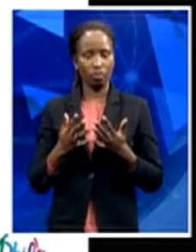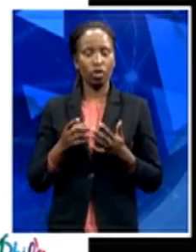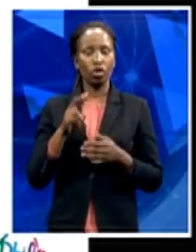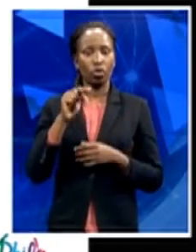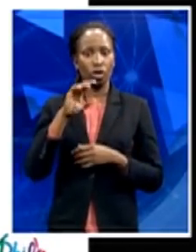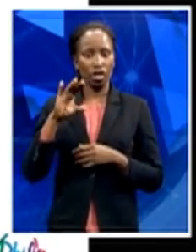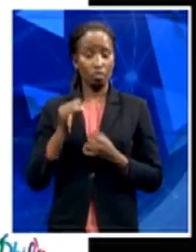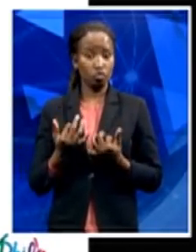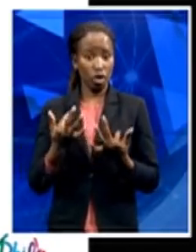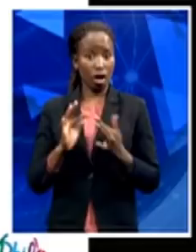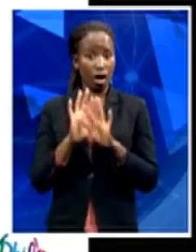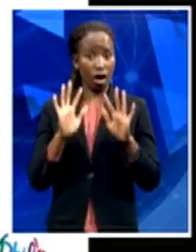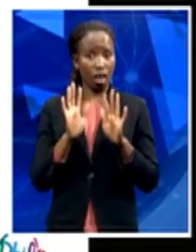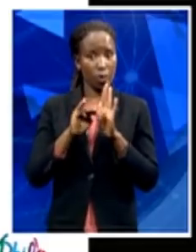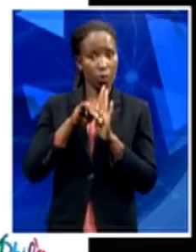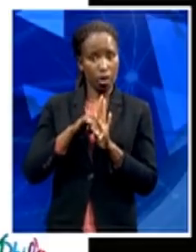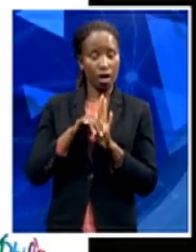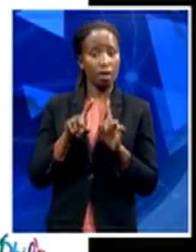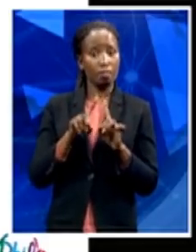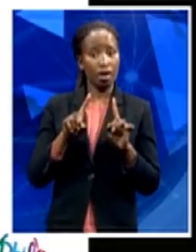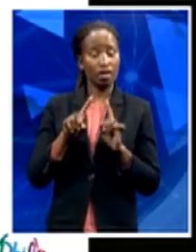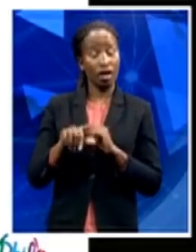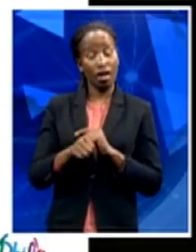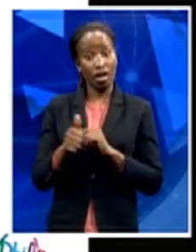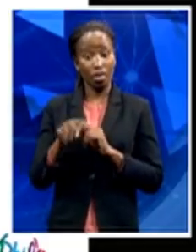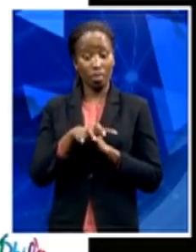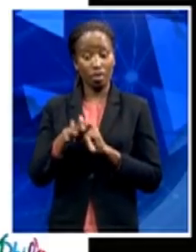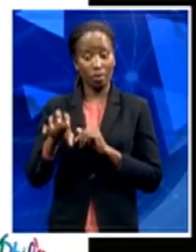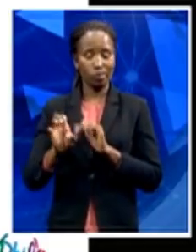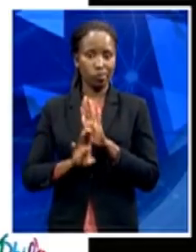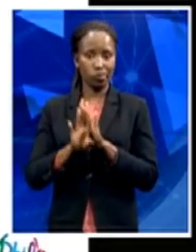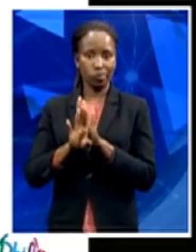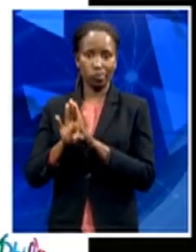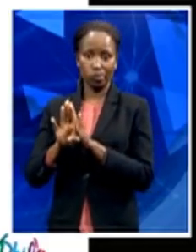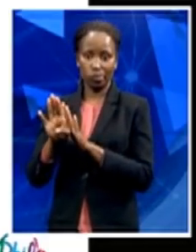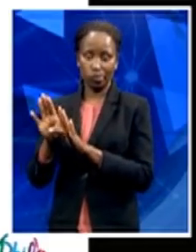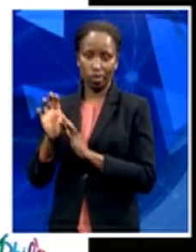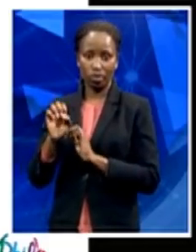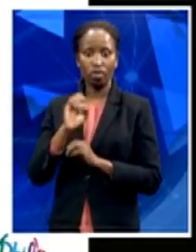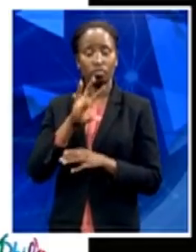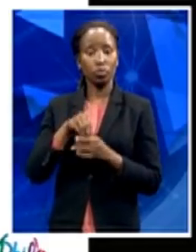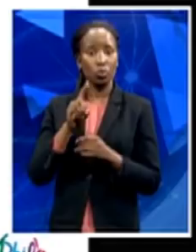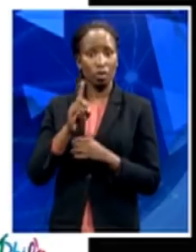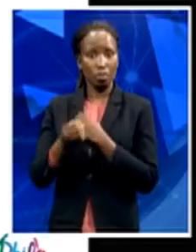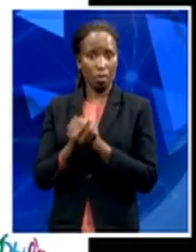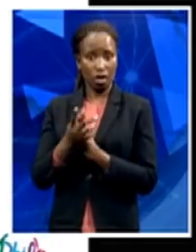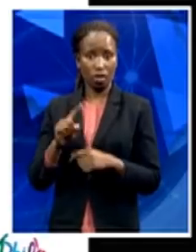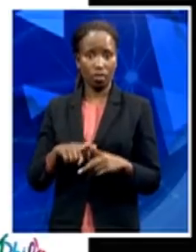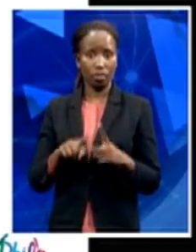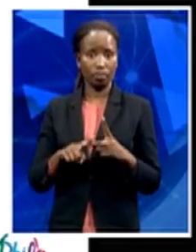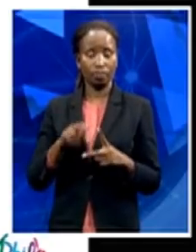other provinces are on the rise, including Mpumalanga, including KwaZulu-Natal, and